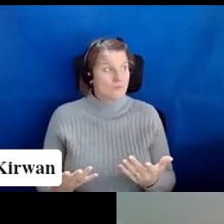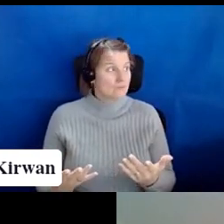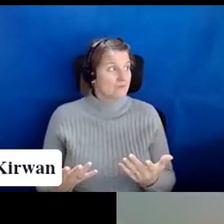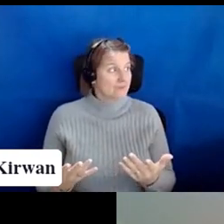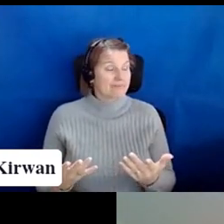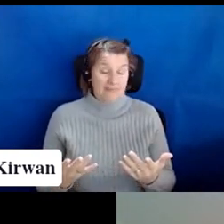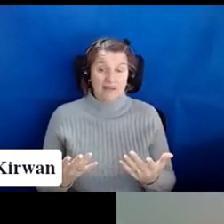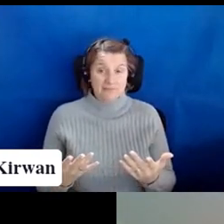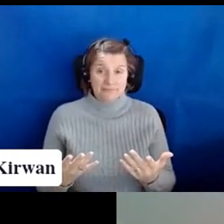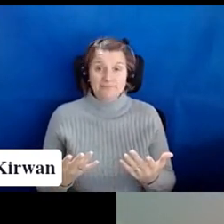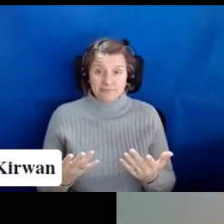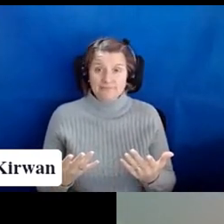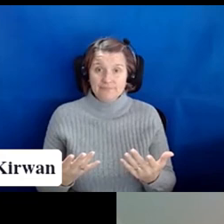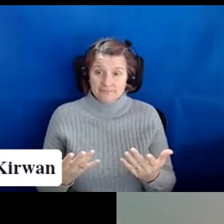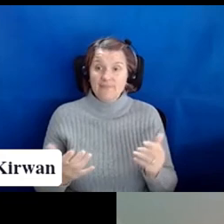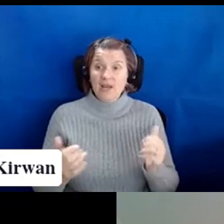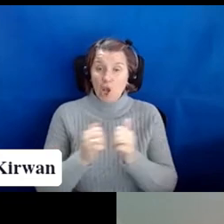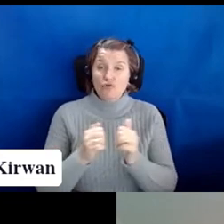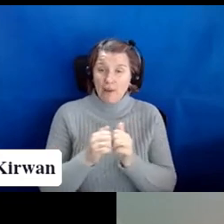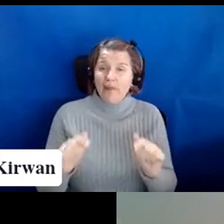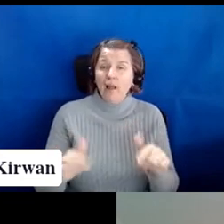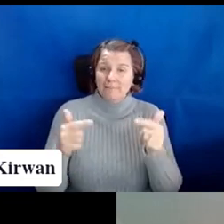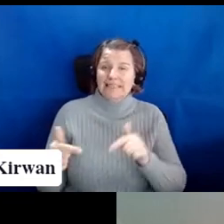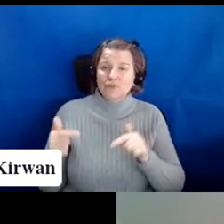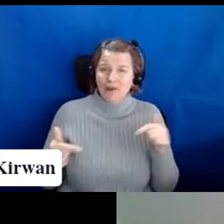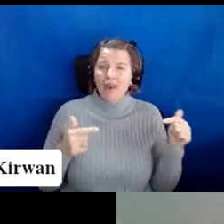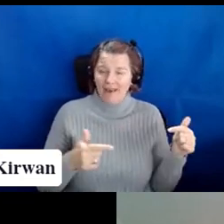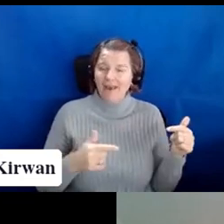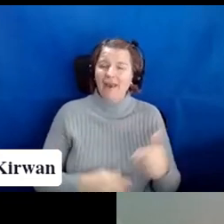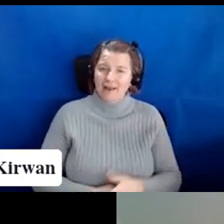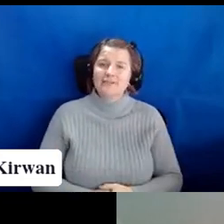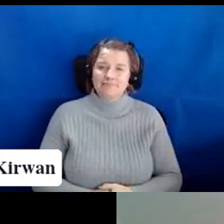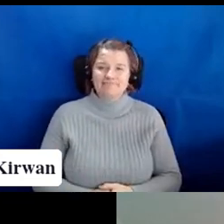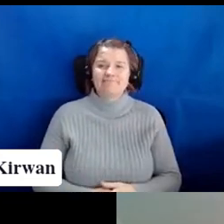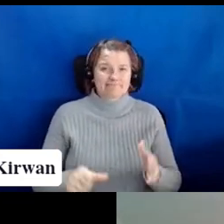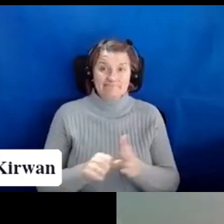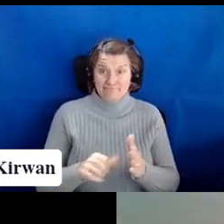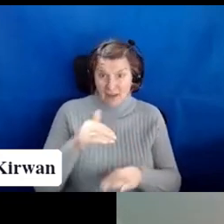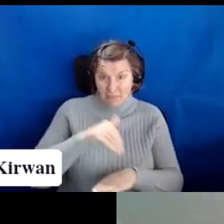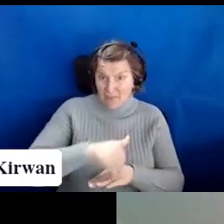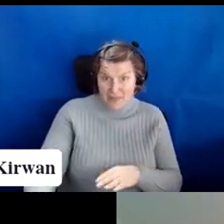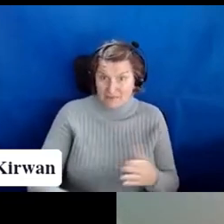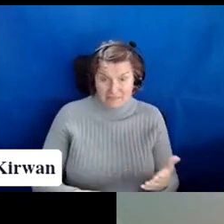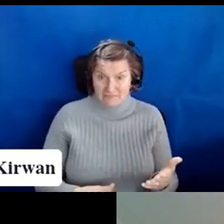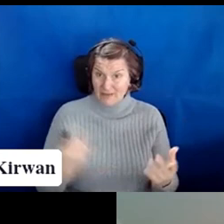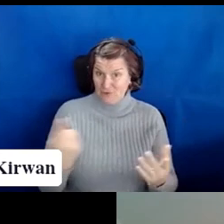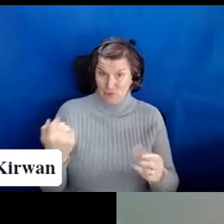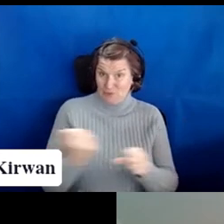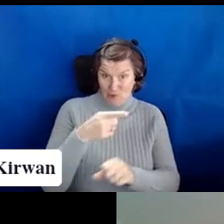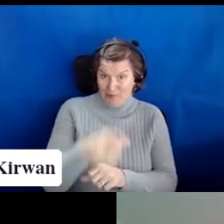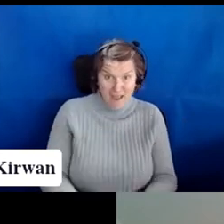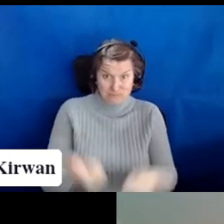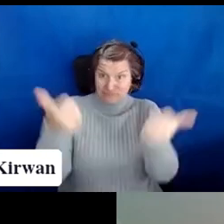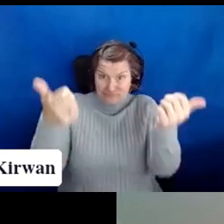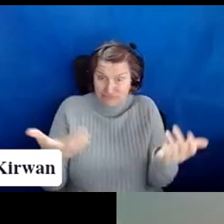I totally agree with the competition thing's a really difficult one, where I'm like, I couldn't care less about that. If someone's doing it, then great. You